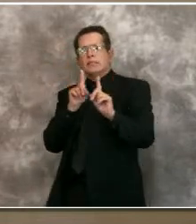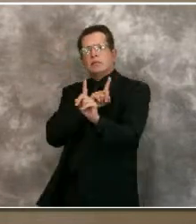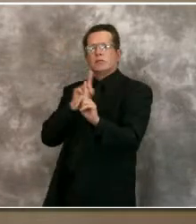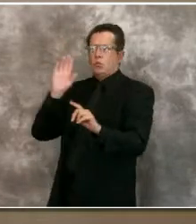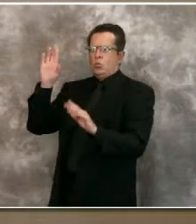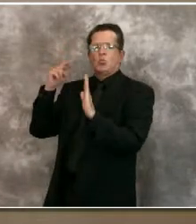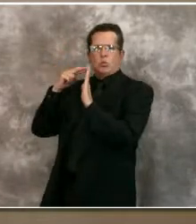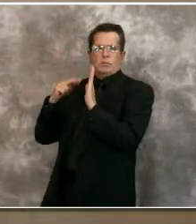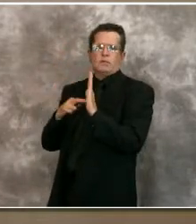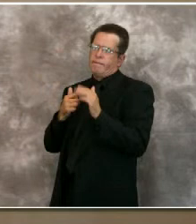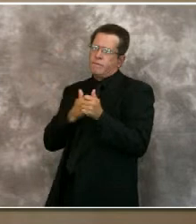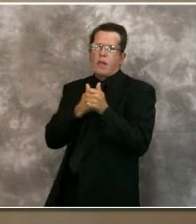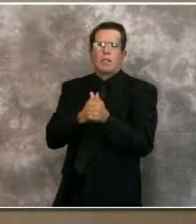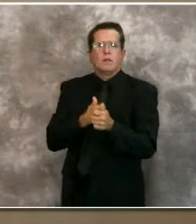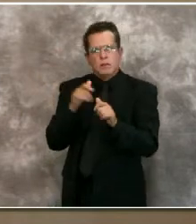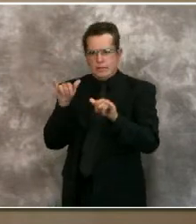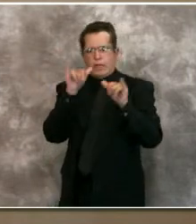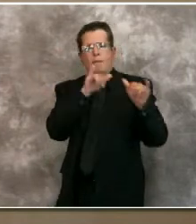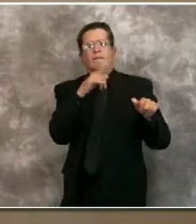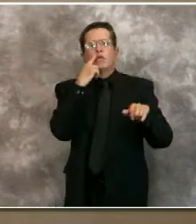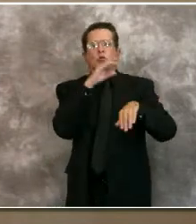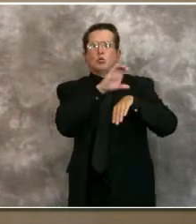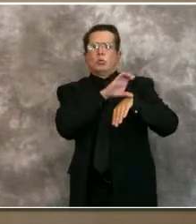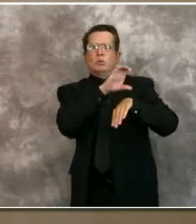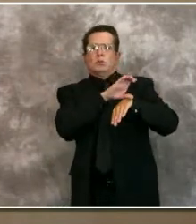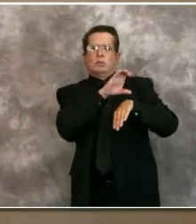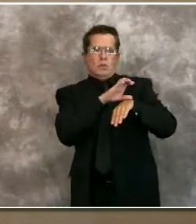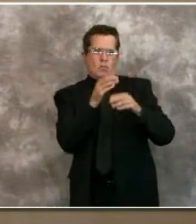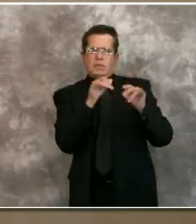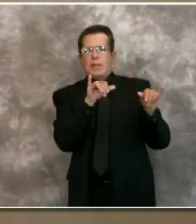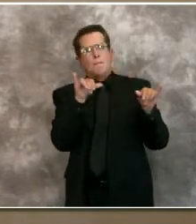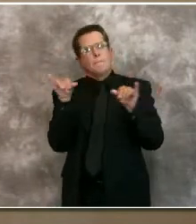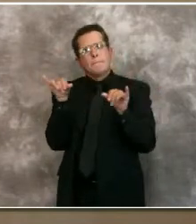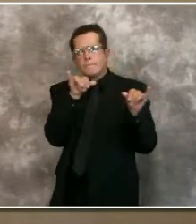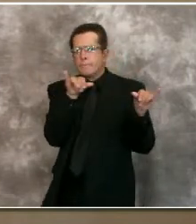for churches. So